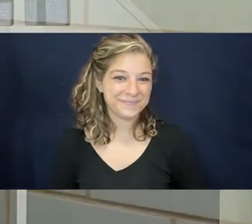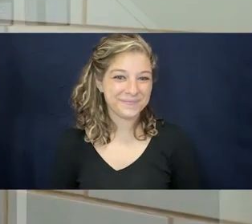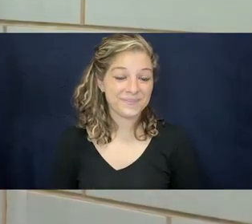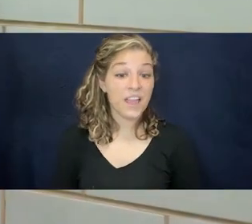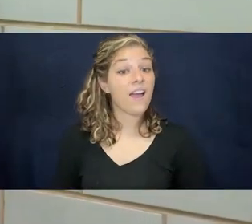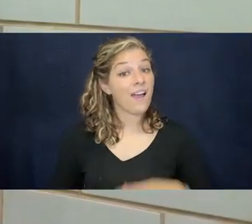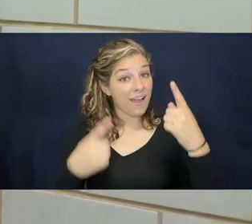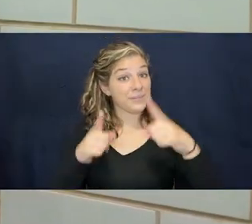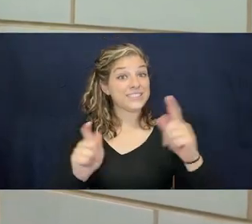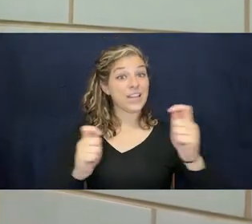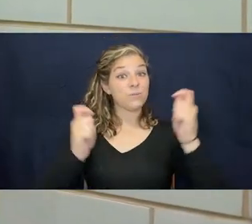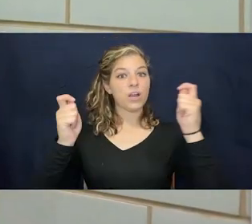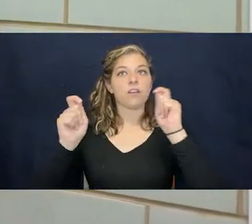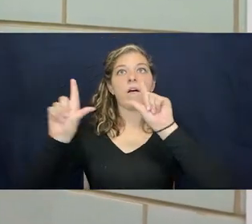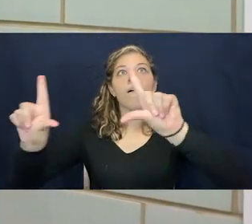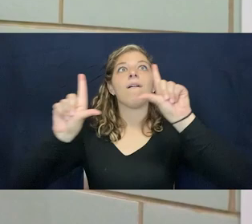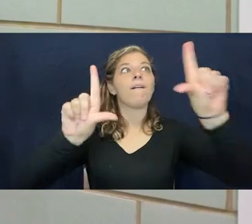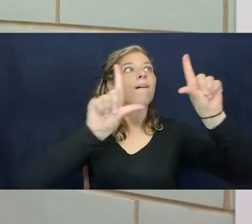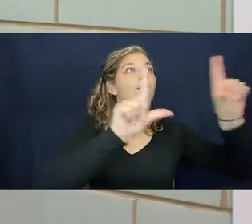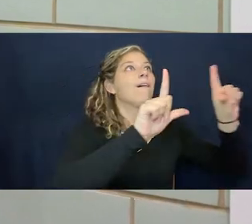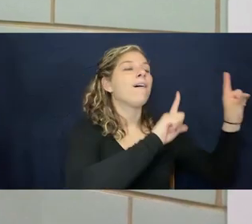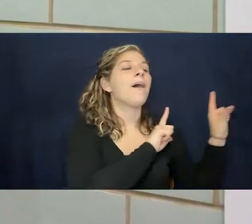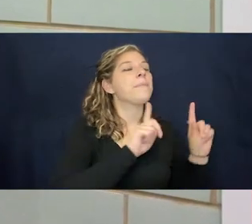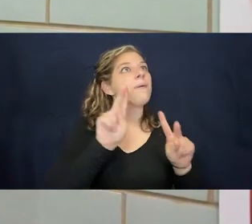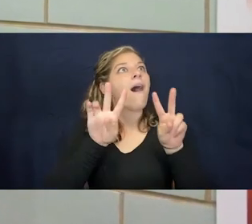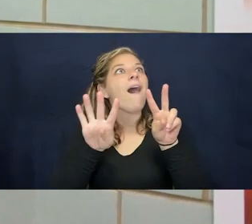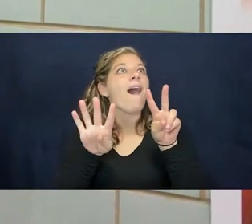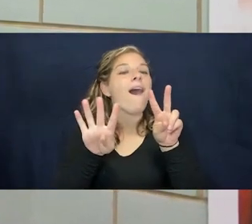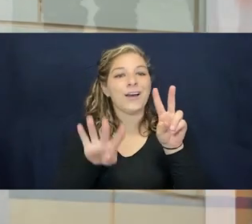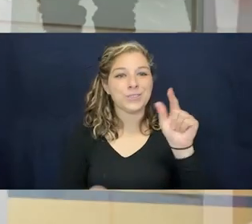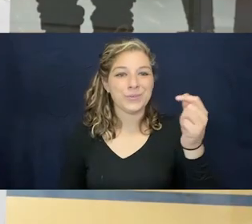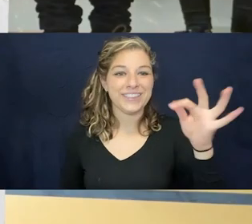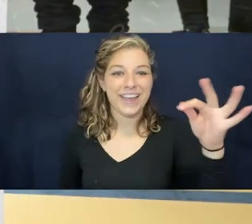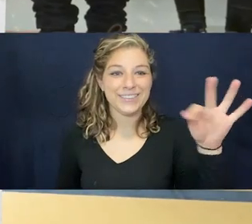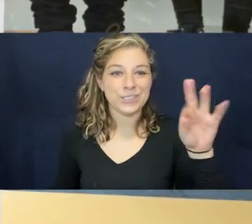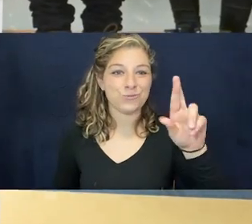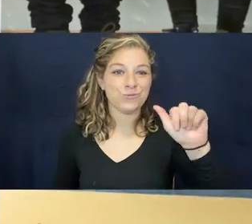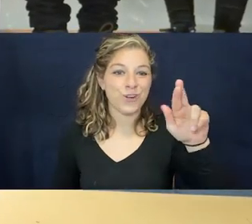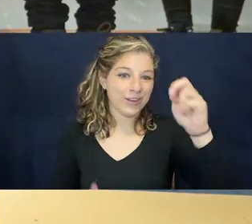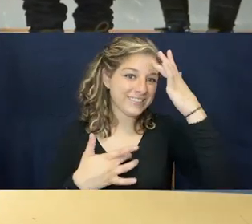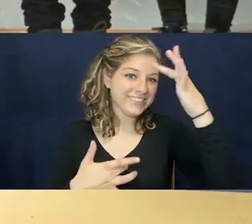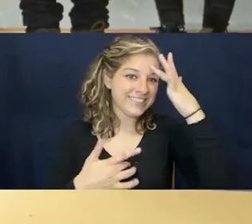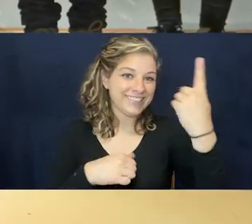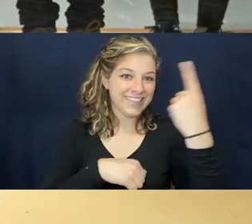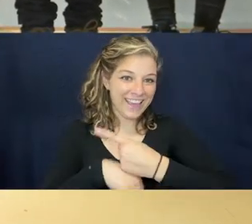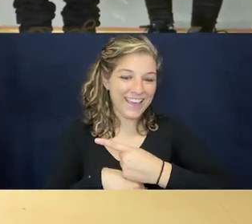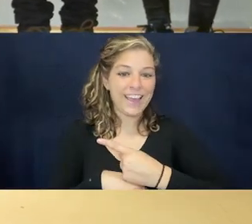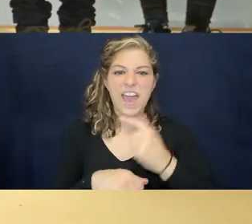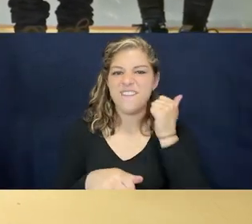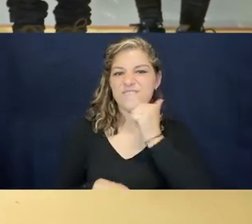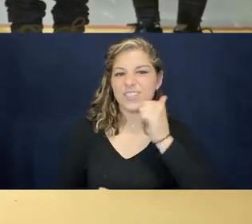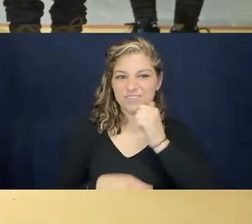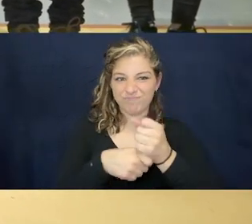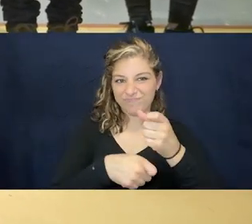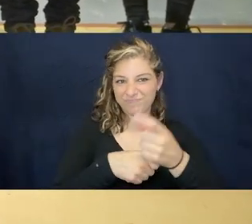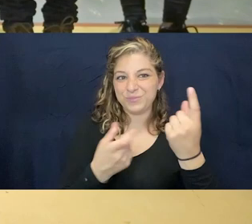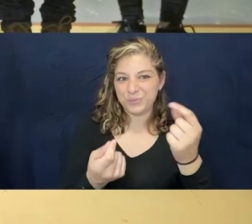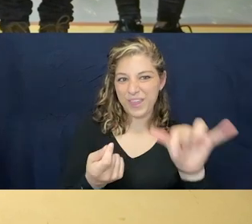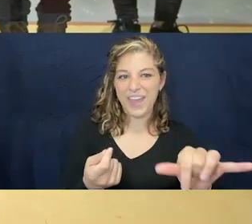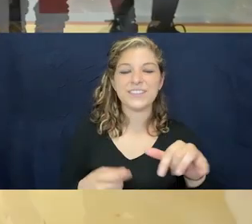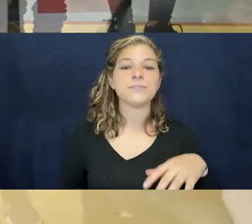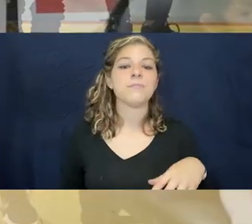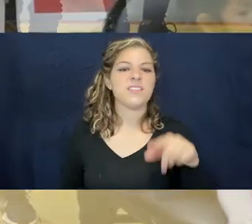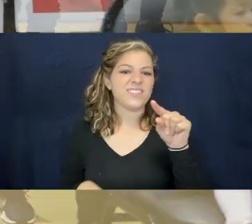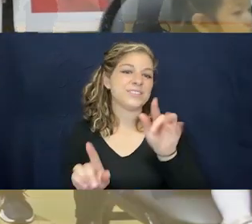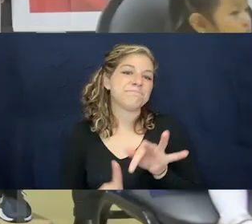poster that was demonstrated during our celebration with patients and family during